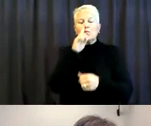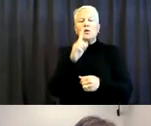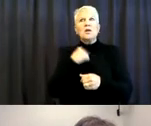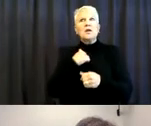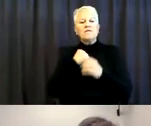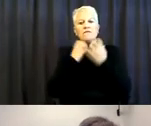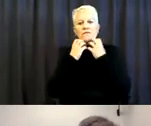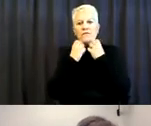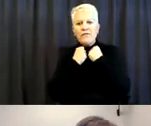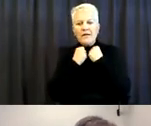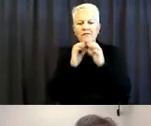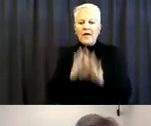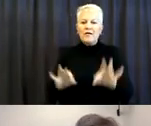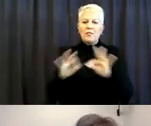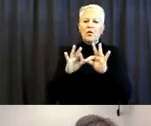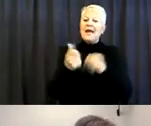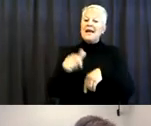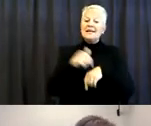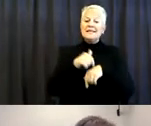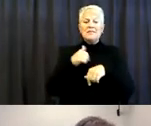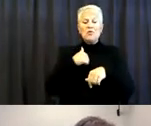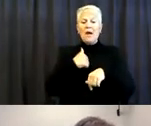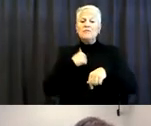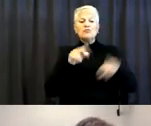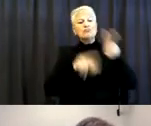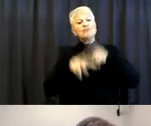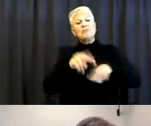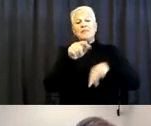valuable. Anytime you have to peruse through this link on the